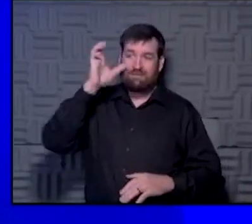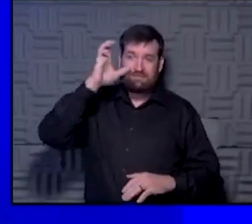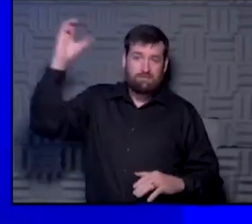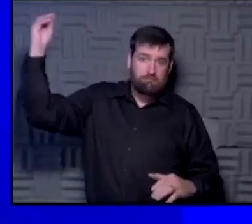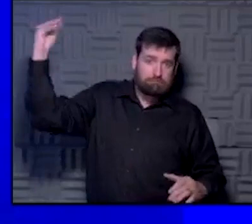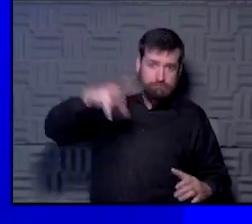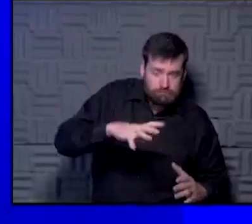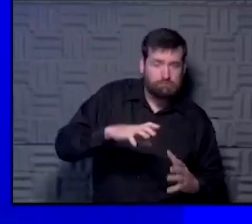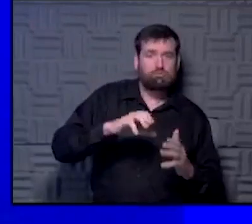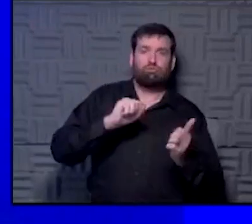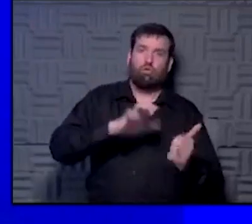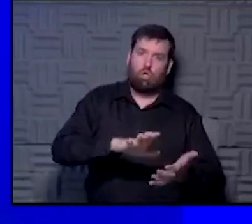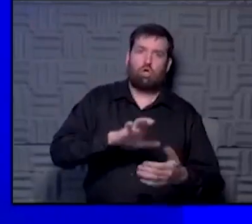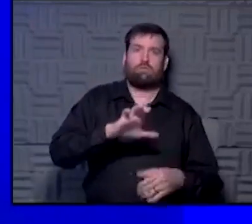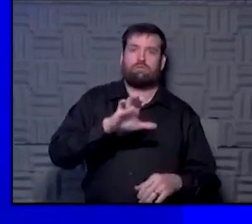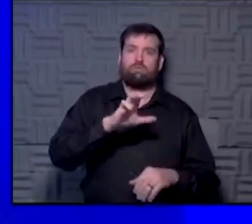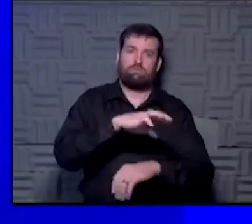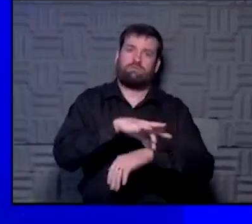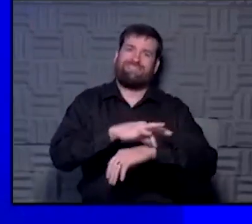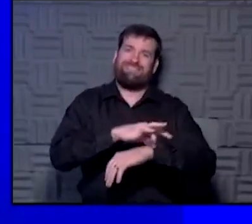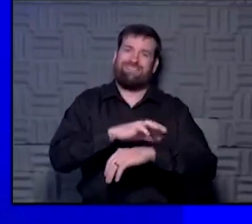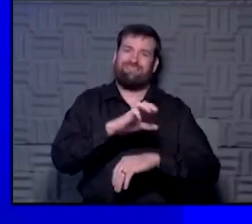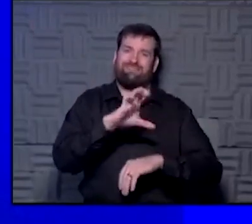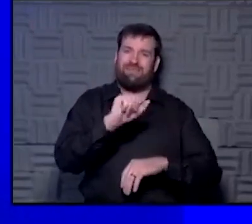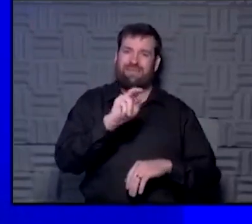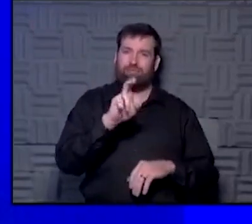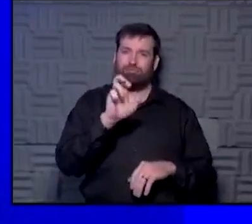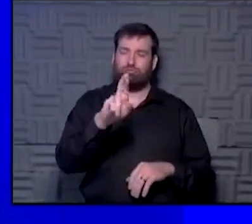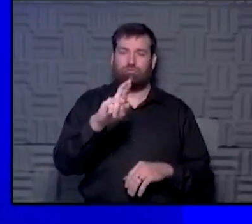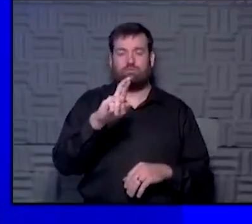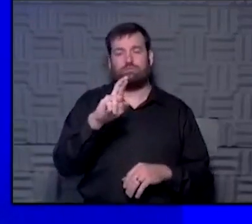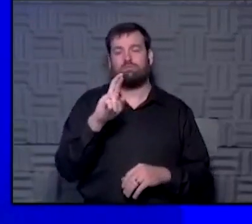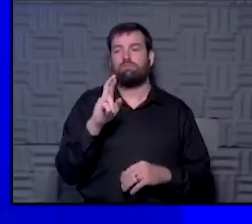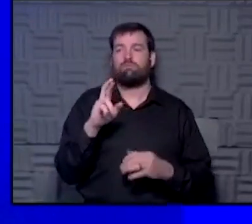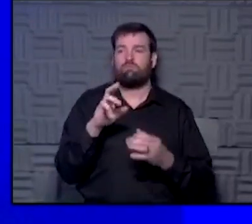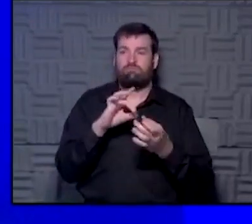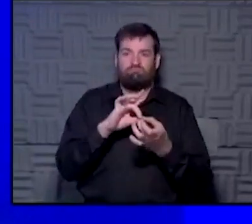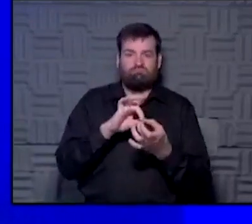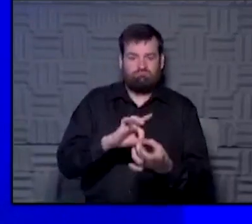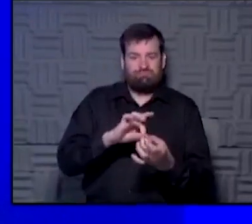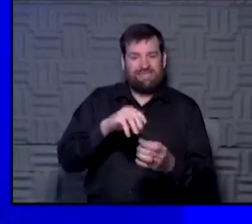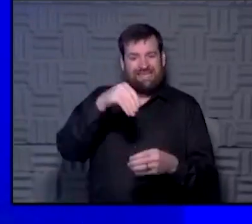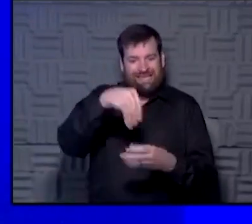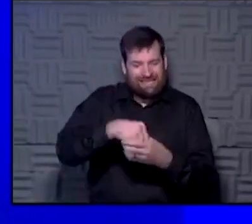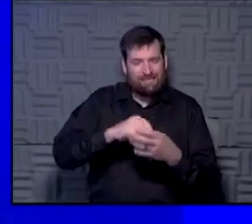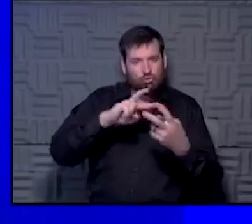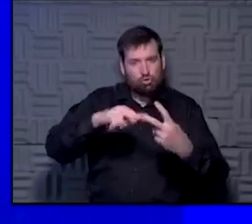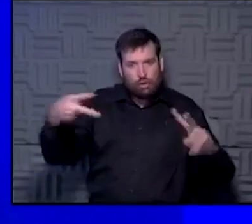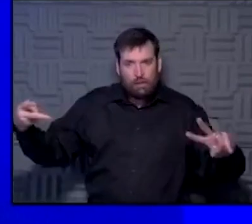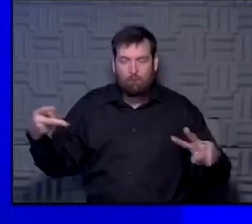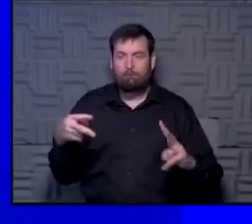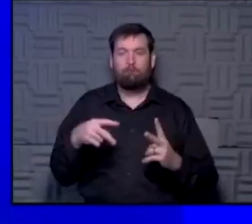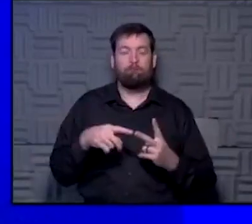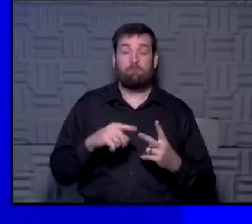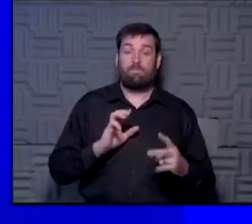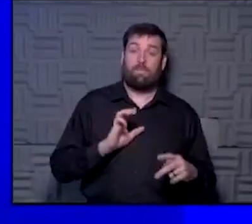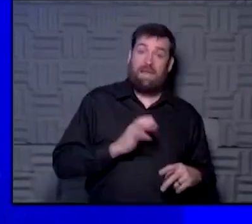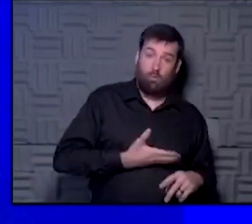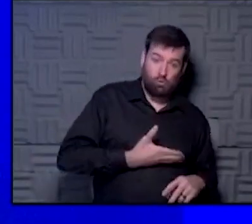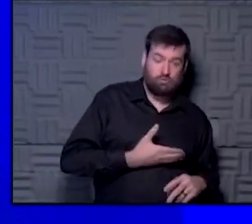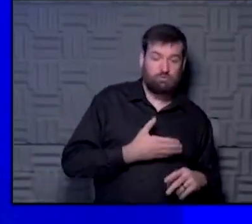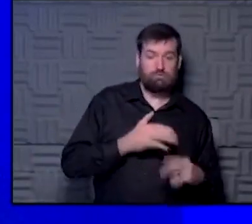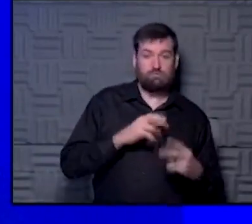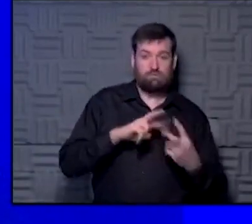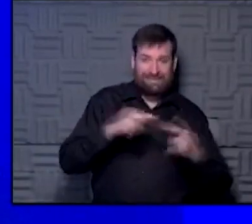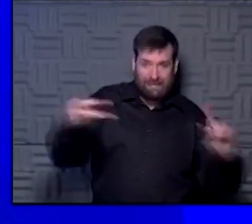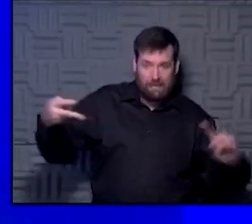skin cancer. So it's destructive to the bonds that are in the genome, whether it's our genome, our